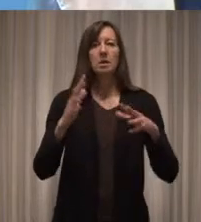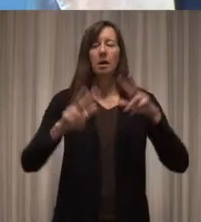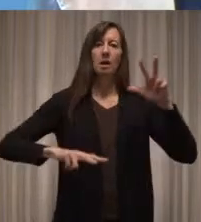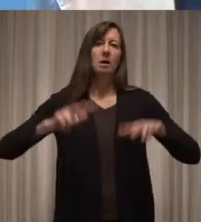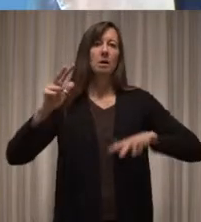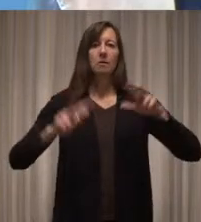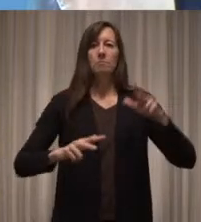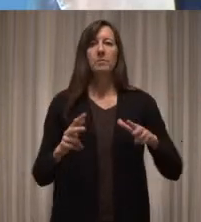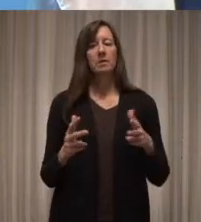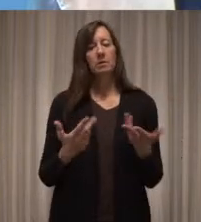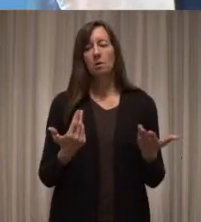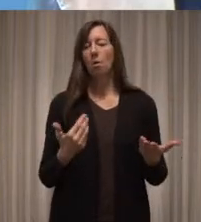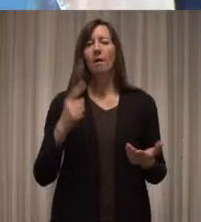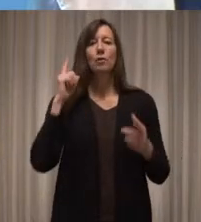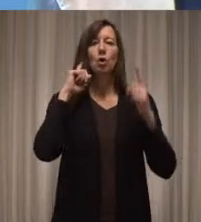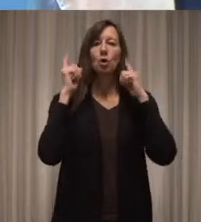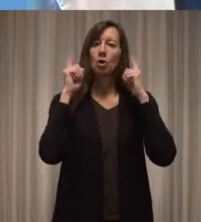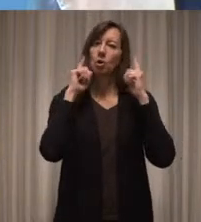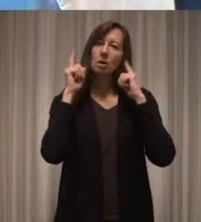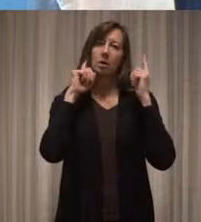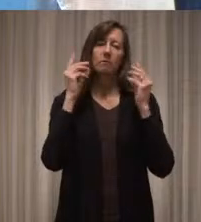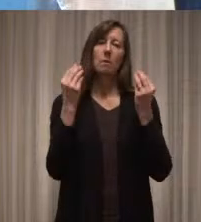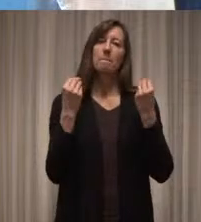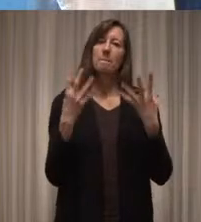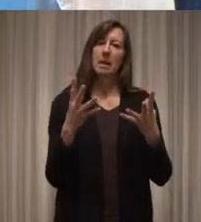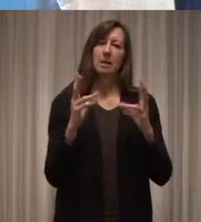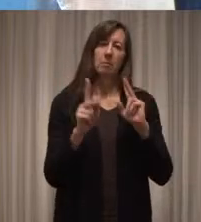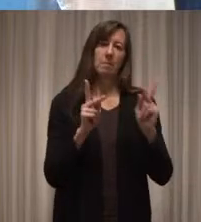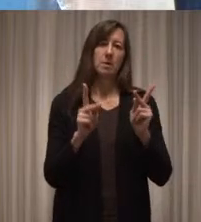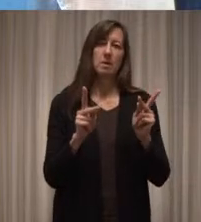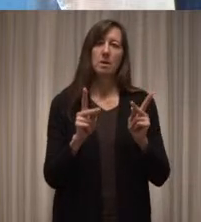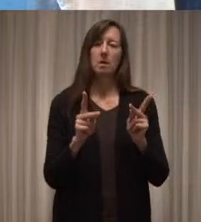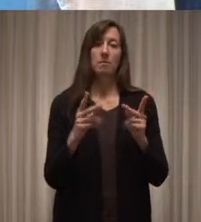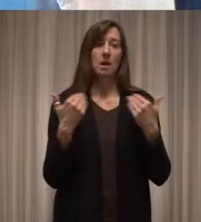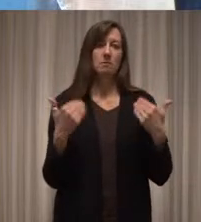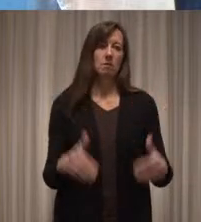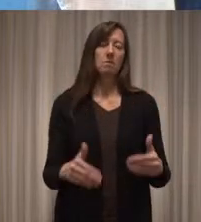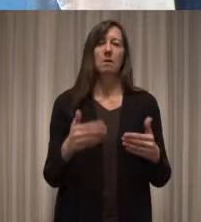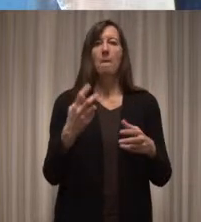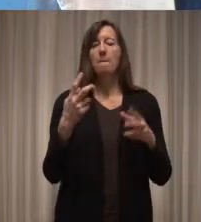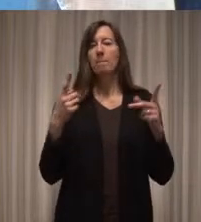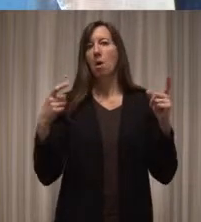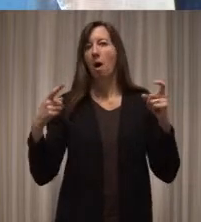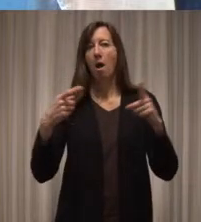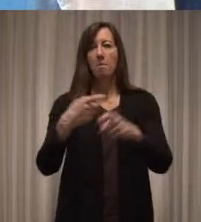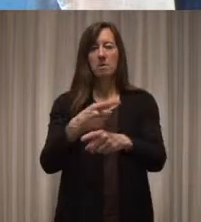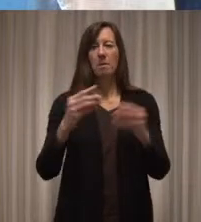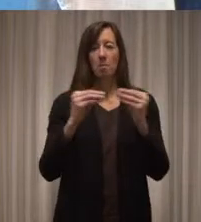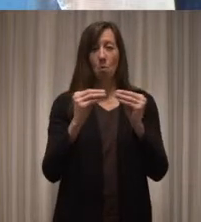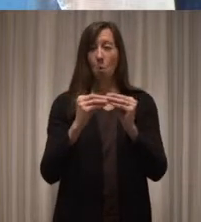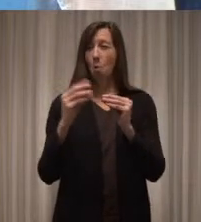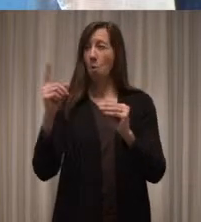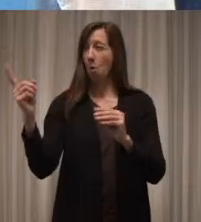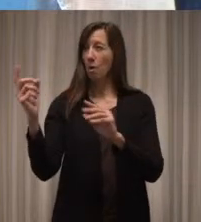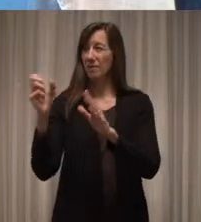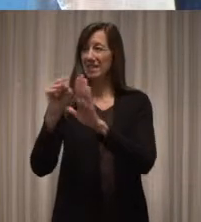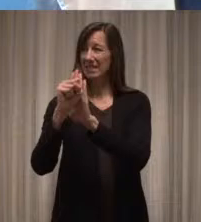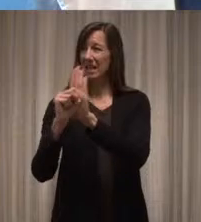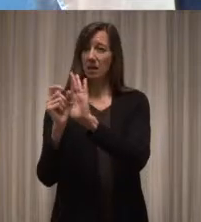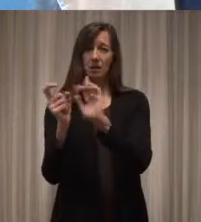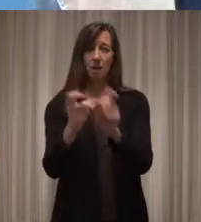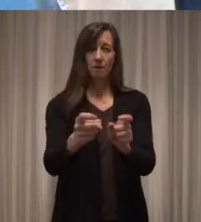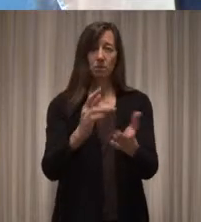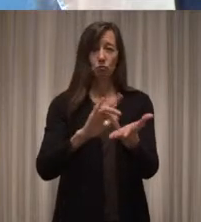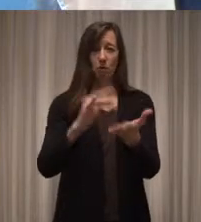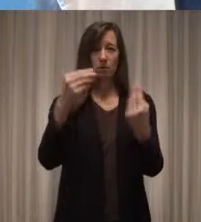from many, that has added an additional layer of complexity, and I hear that, and we're doing everything we can to address that.